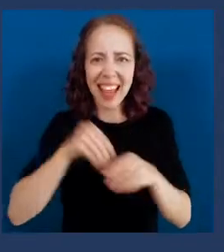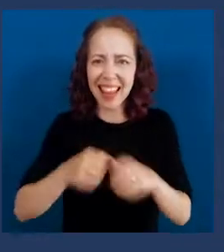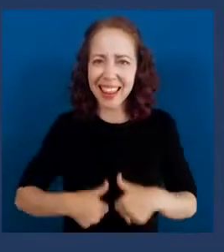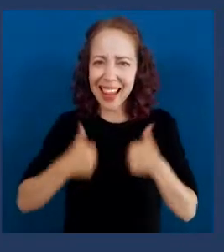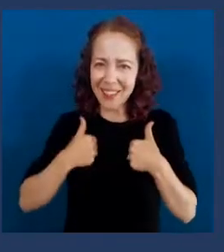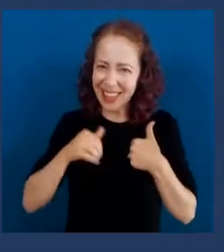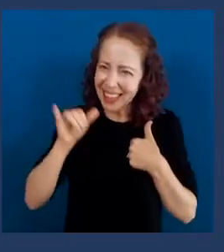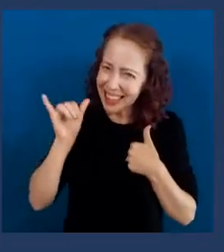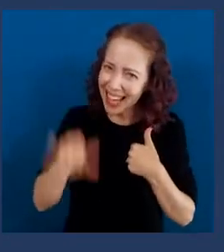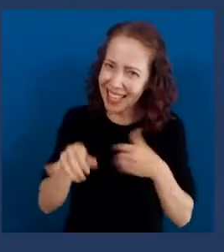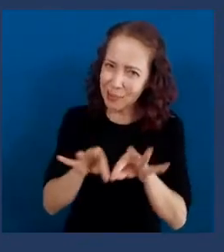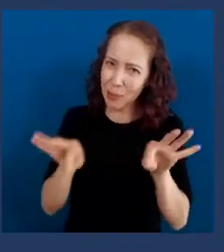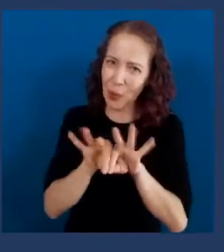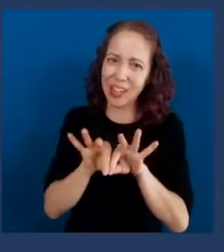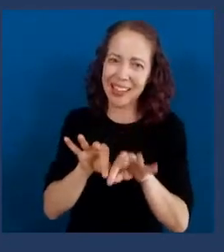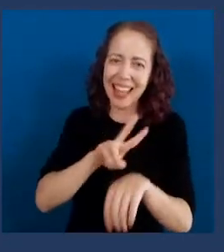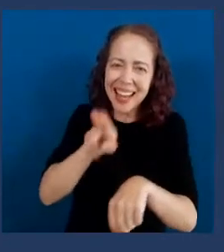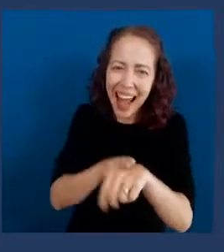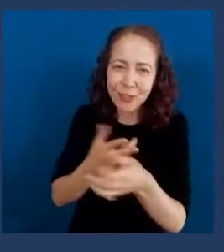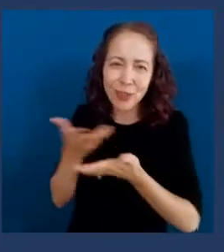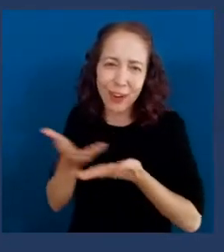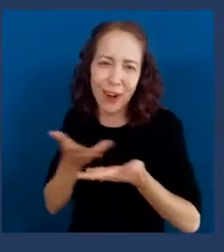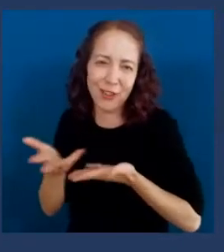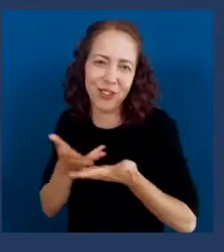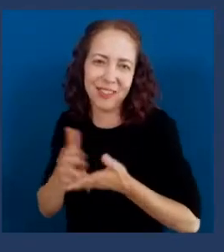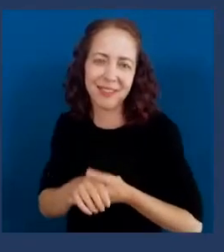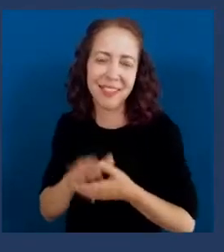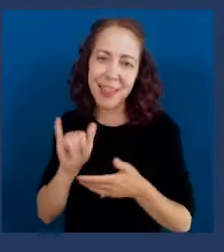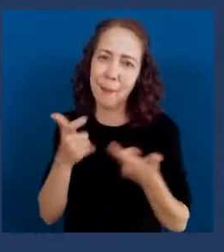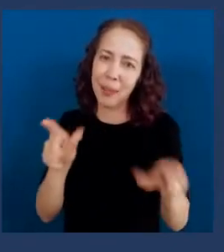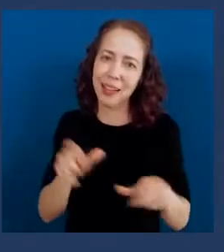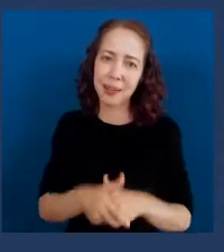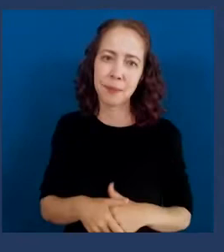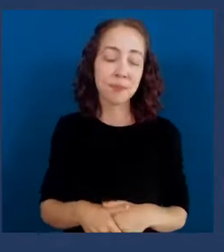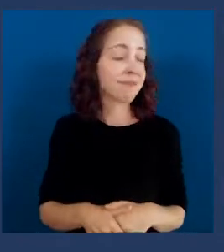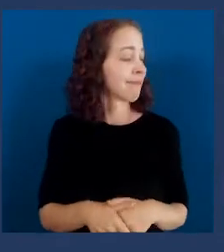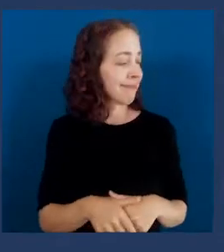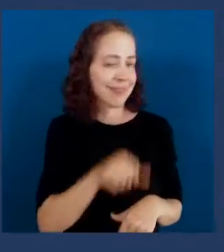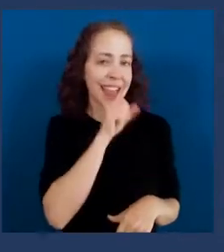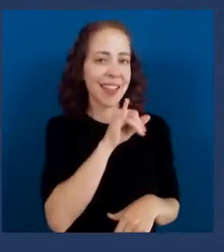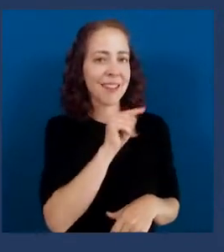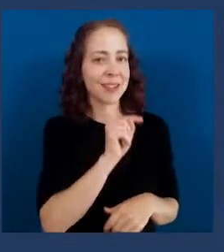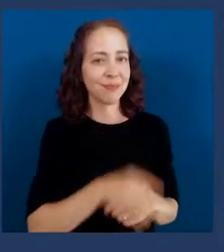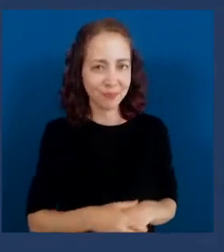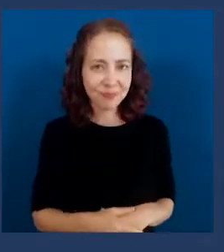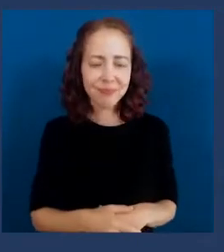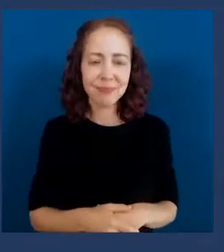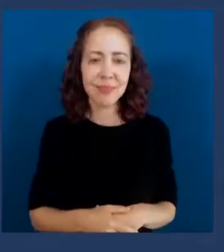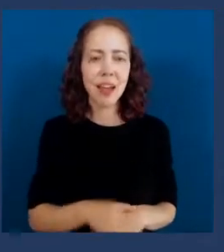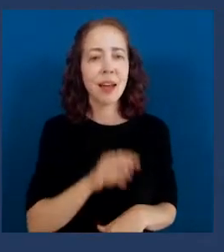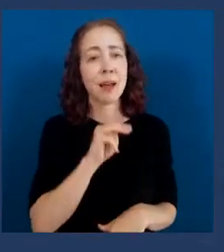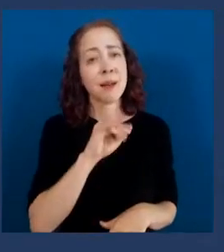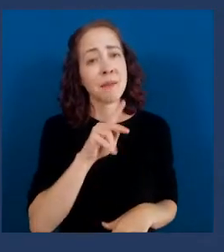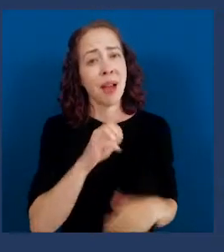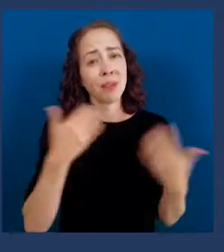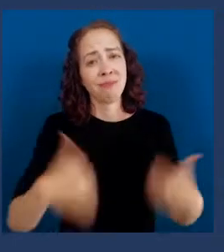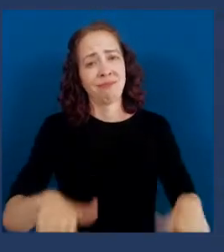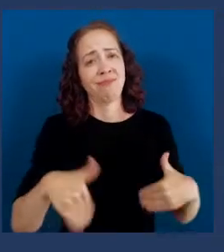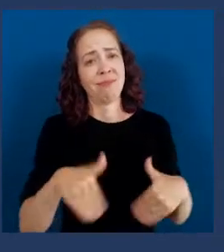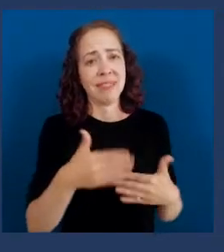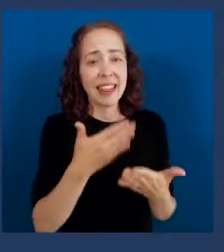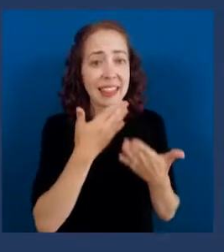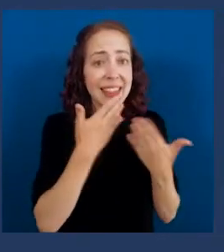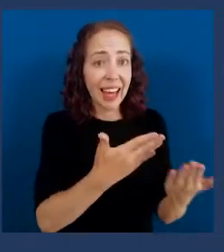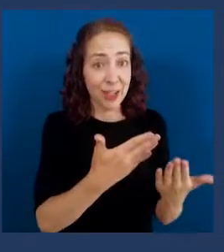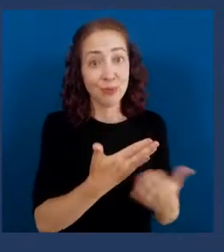that natural interaction. So to me, that's the biggest one. Okay. All right. I love it. Mike, I have to